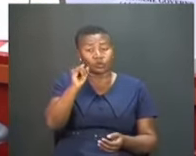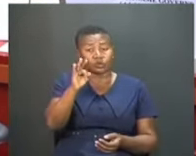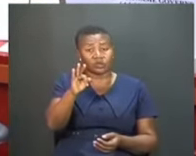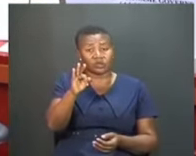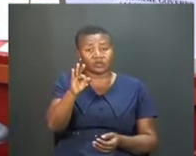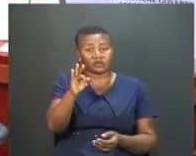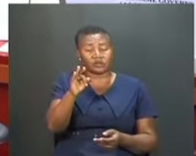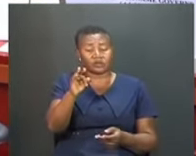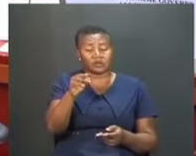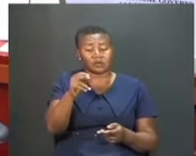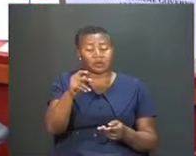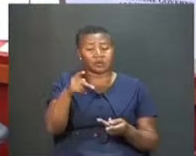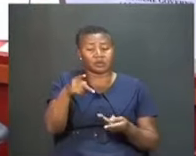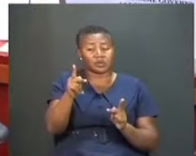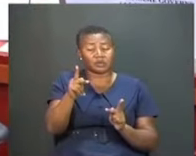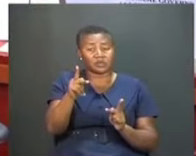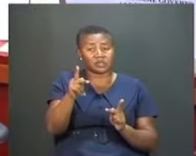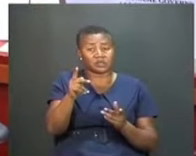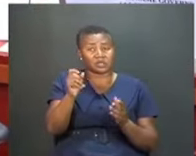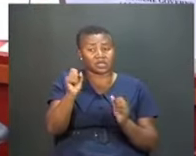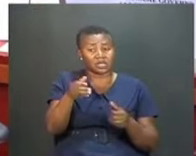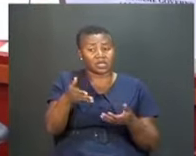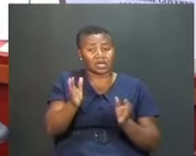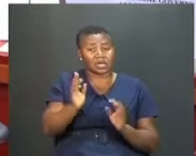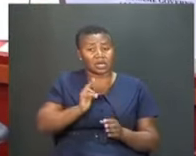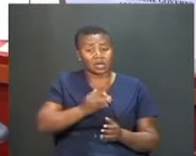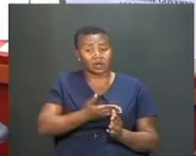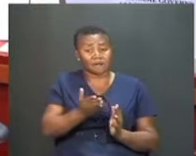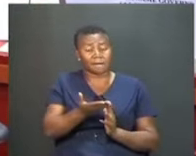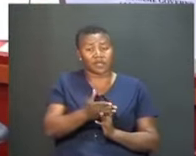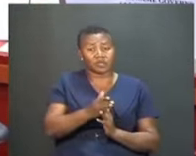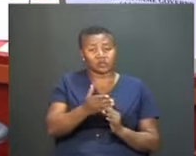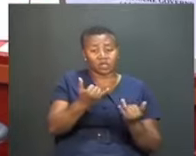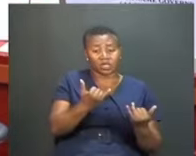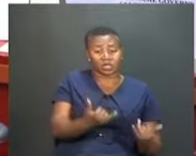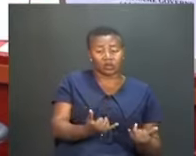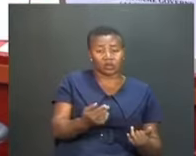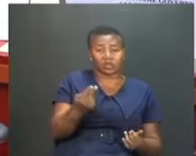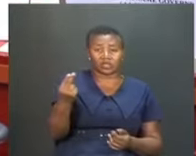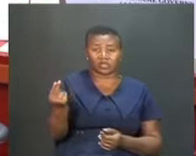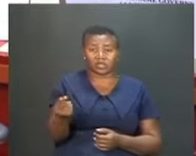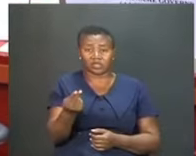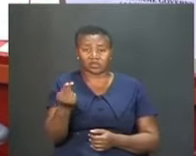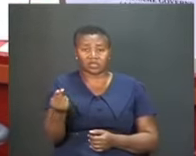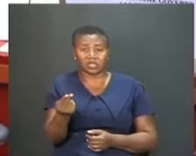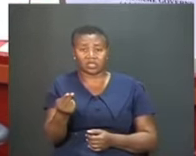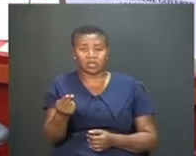permit us between now and Thursday to take that